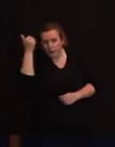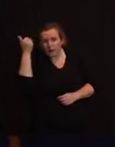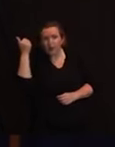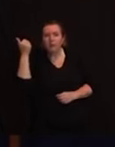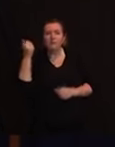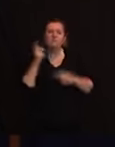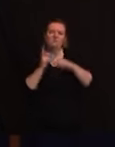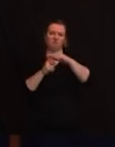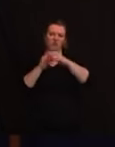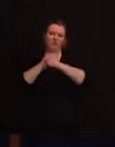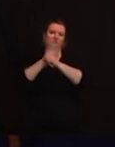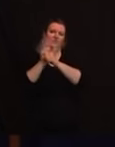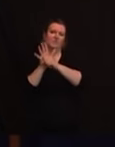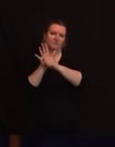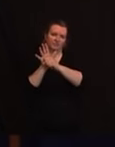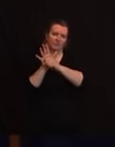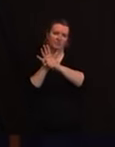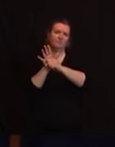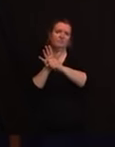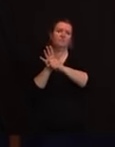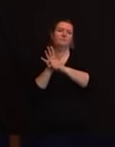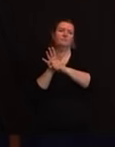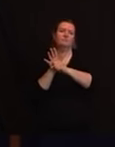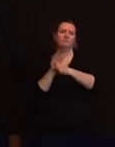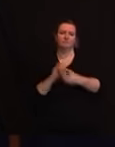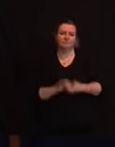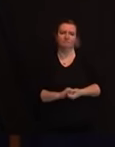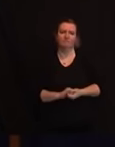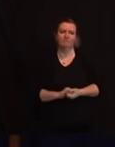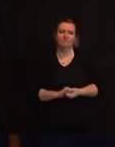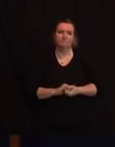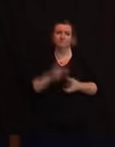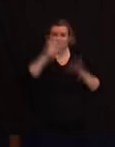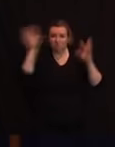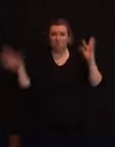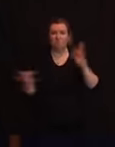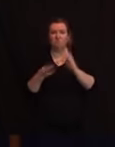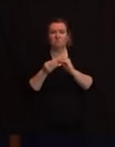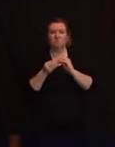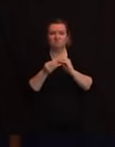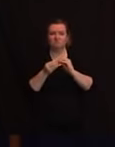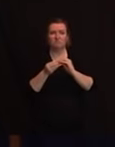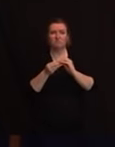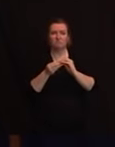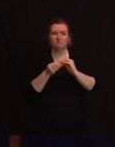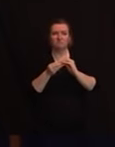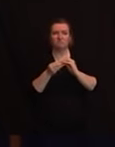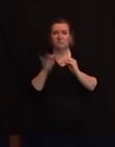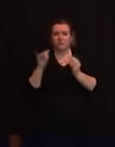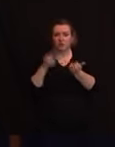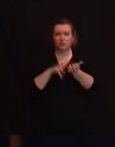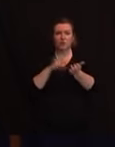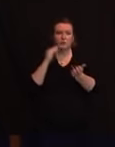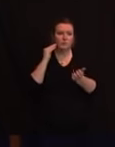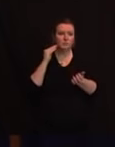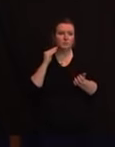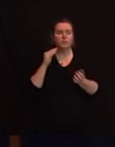for COVID-19. The overall population of these facilities is slightly